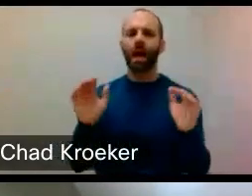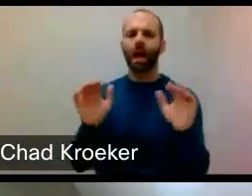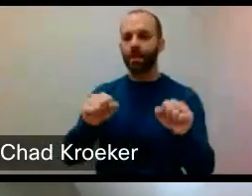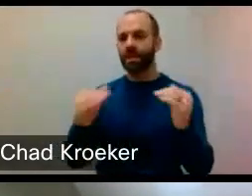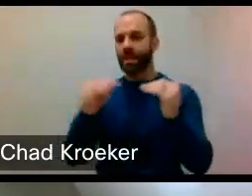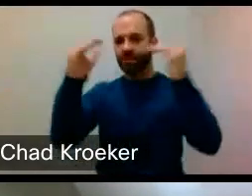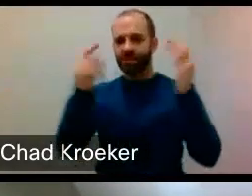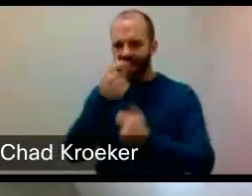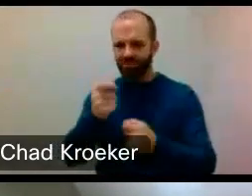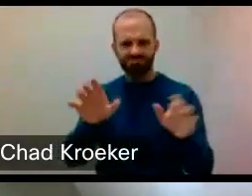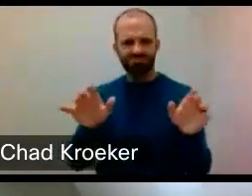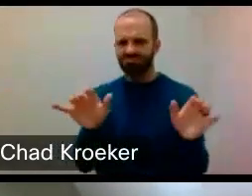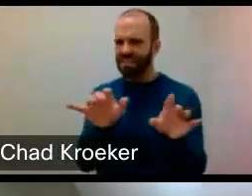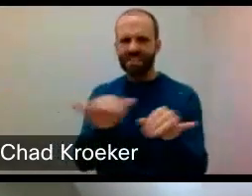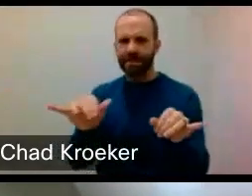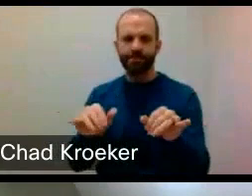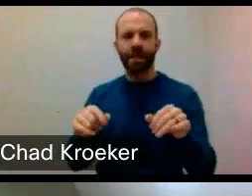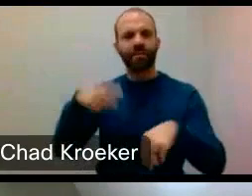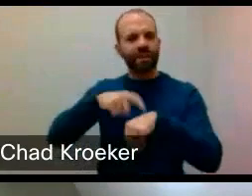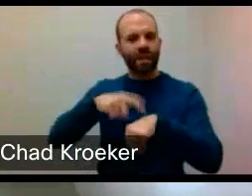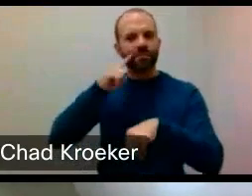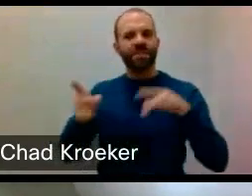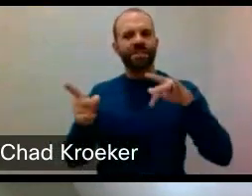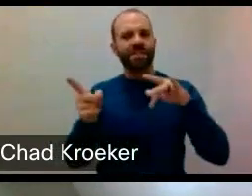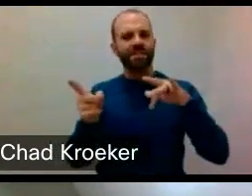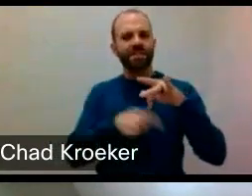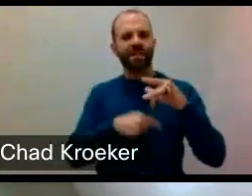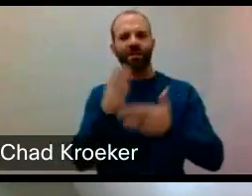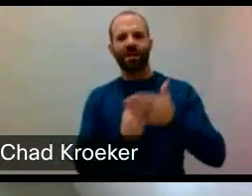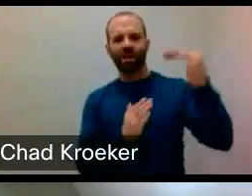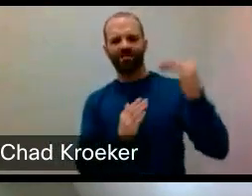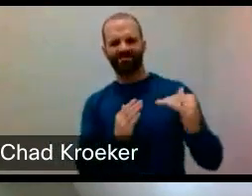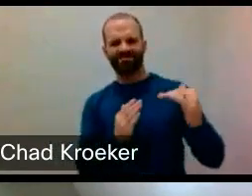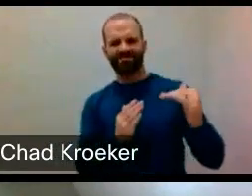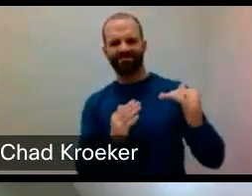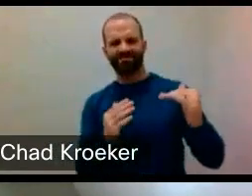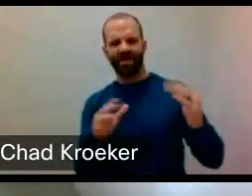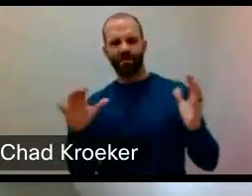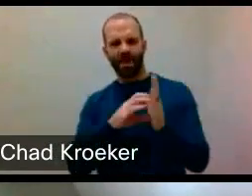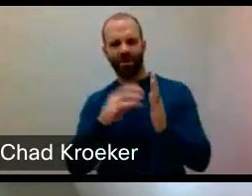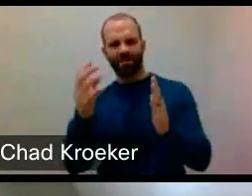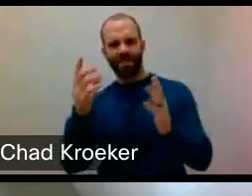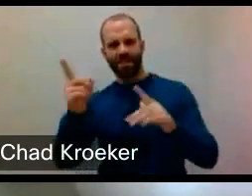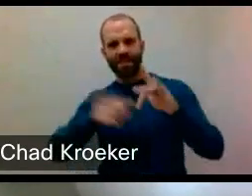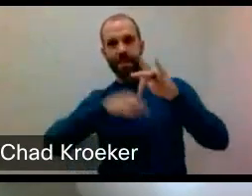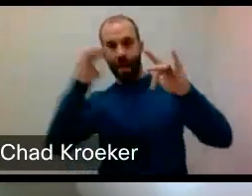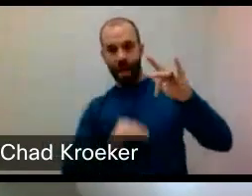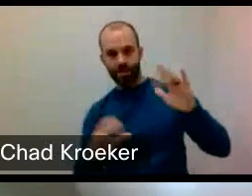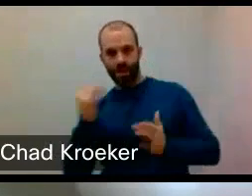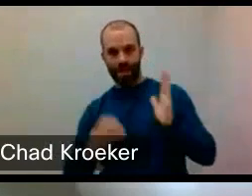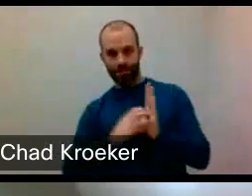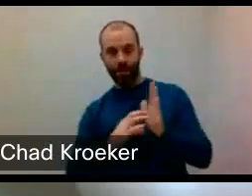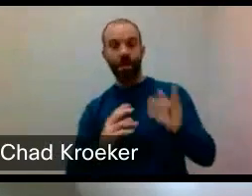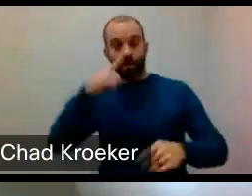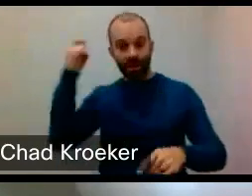interests. Due to time, I'm going to skip over the end of that paragraph to the last one. Because of